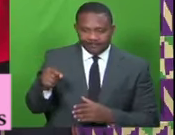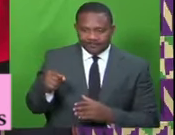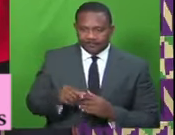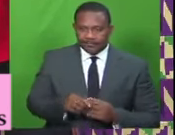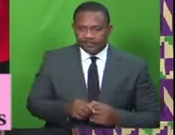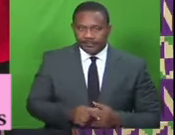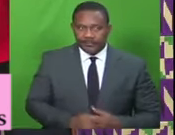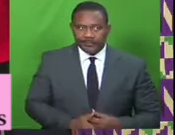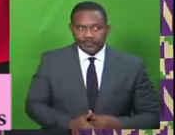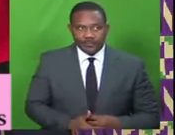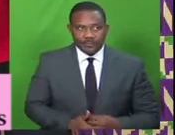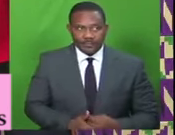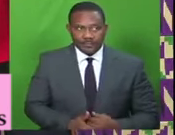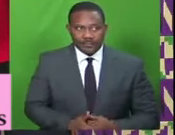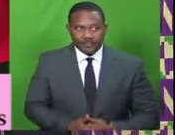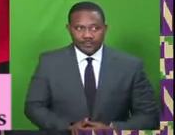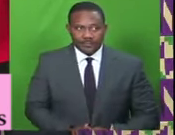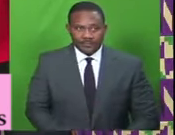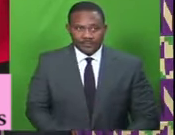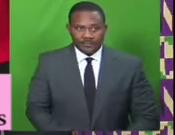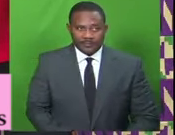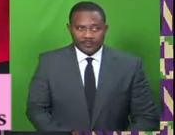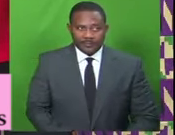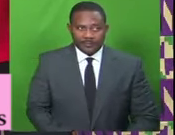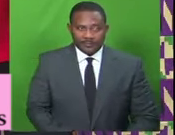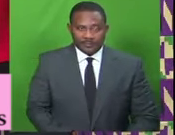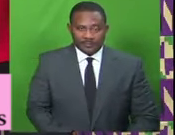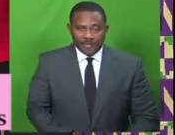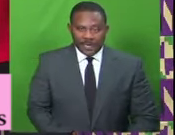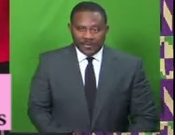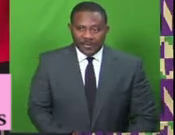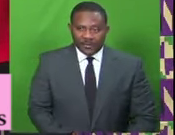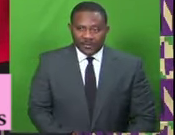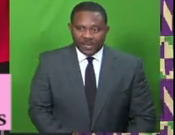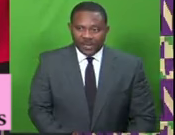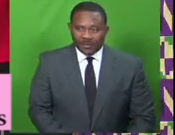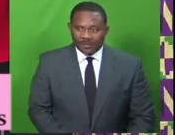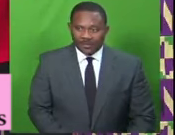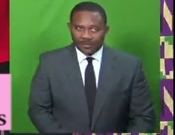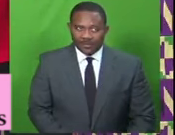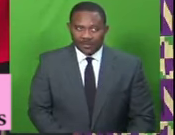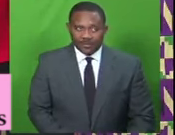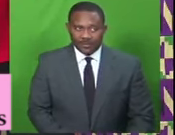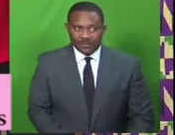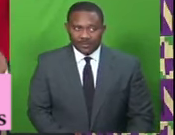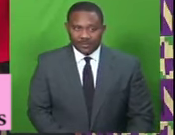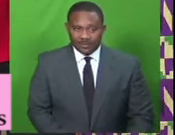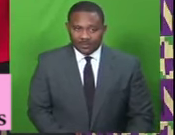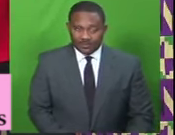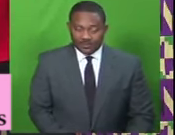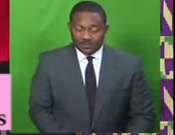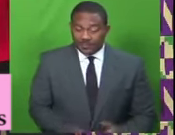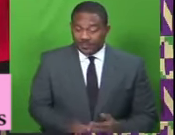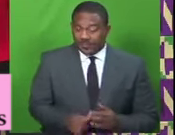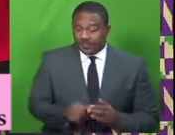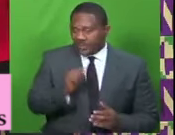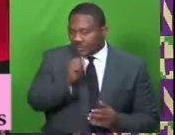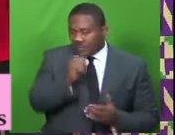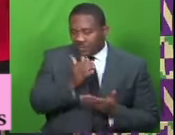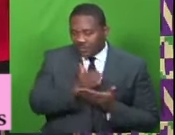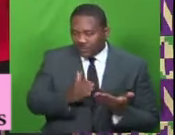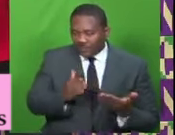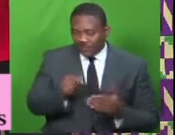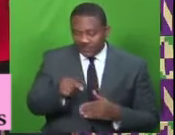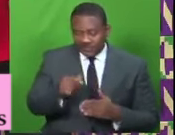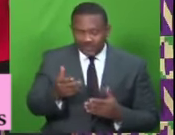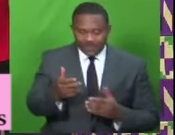of the concentration on the fight against COVID-19. In accordance with our desire not to become part of this global